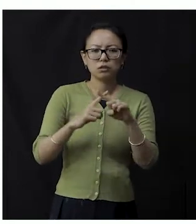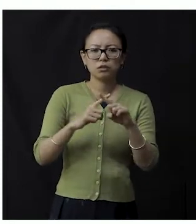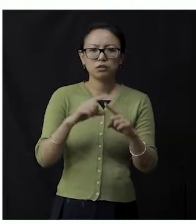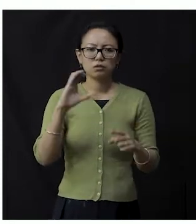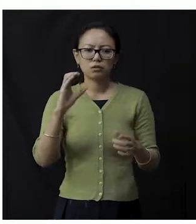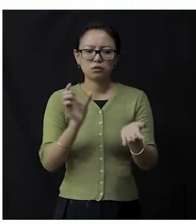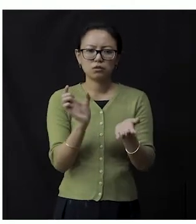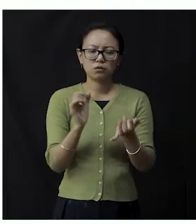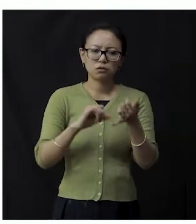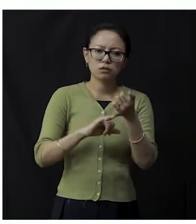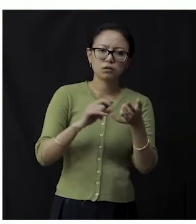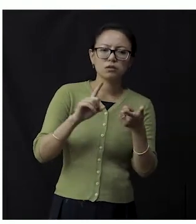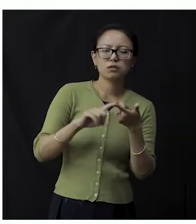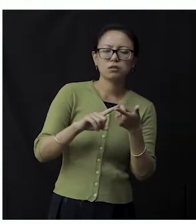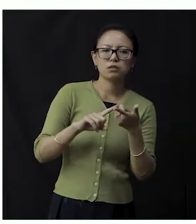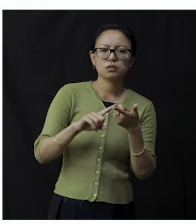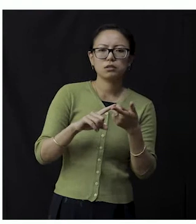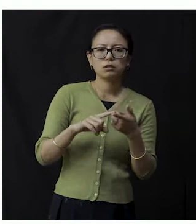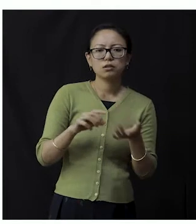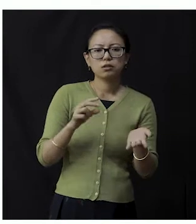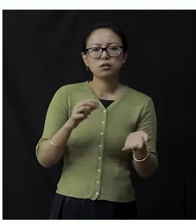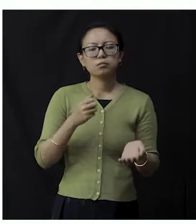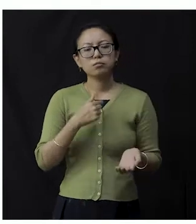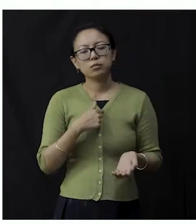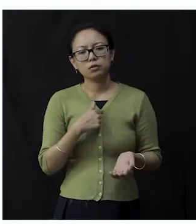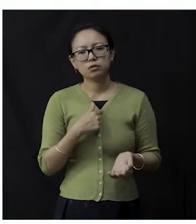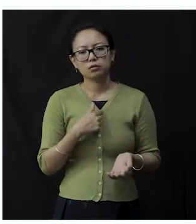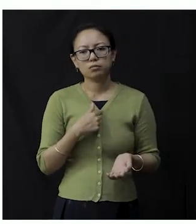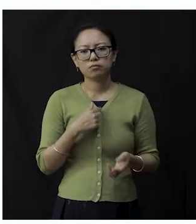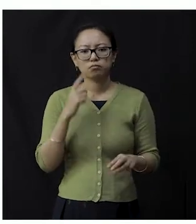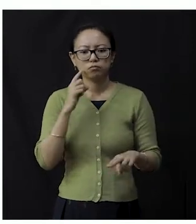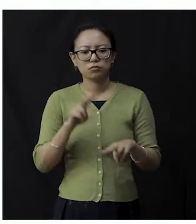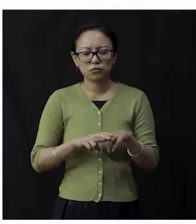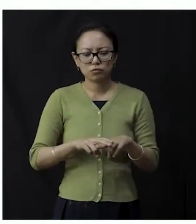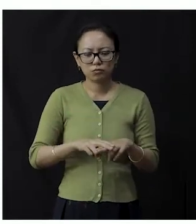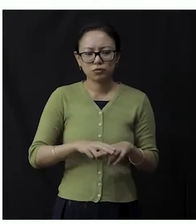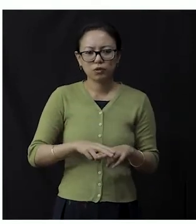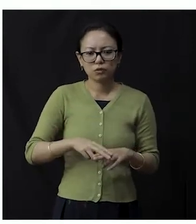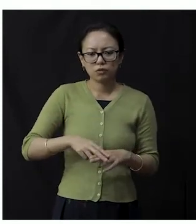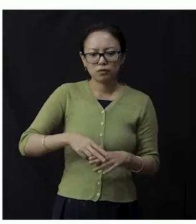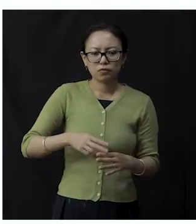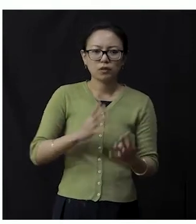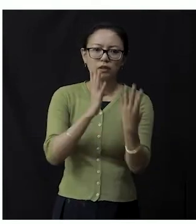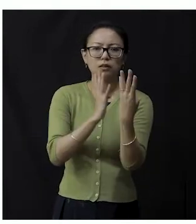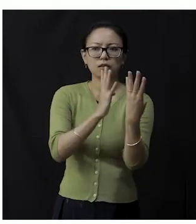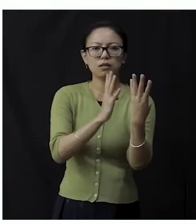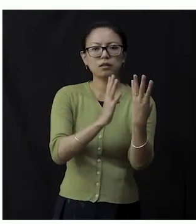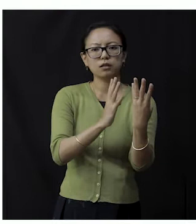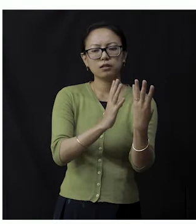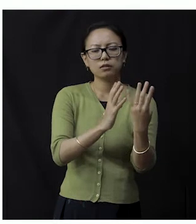and there's a child or an adult who's right there in the middle of the line. So, what do you say? Excuse me, can I